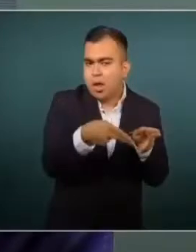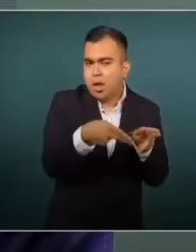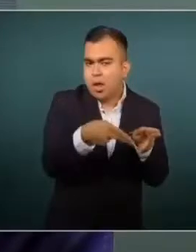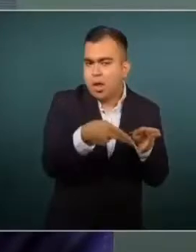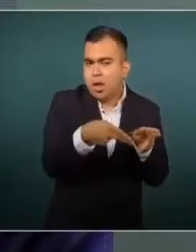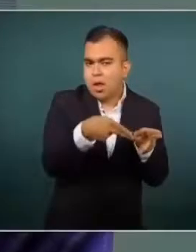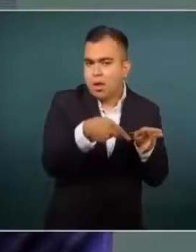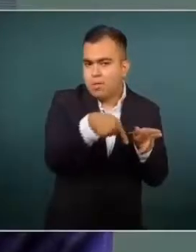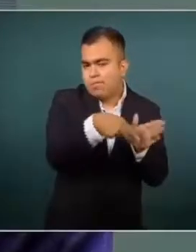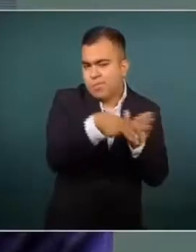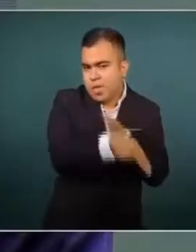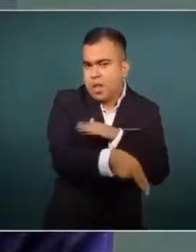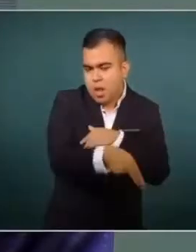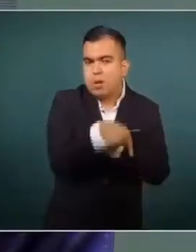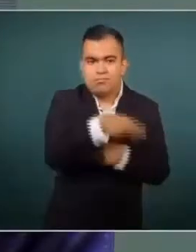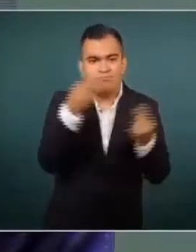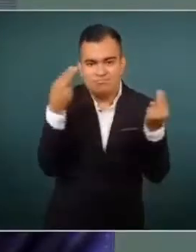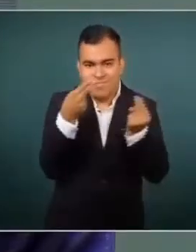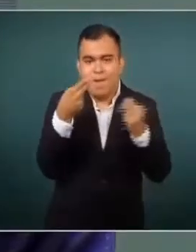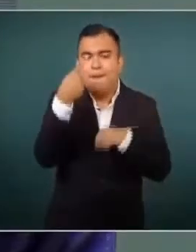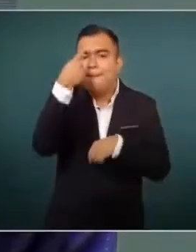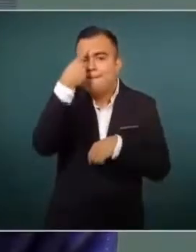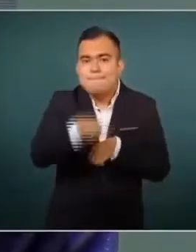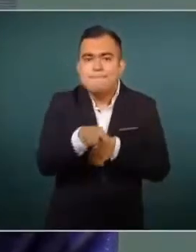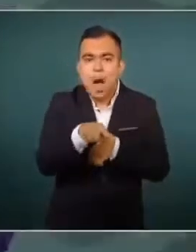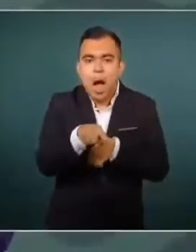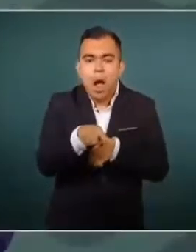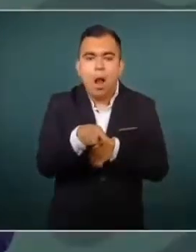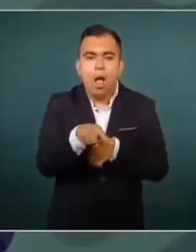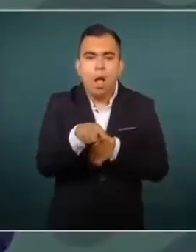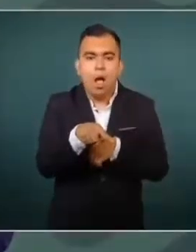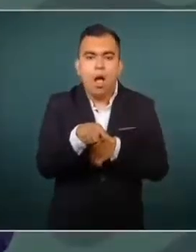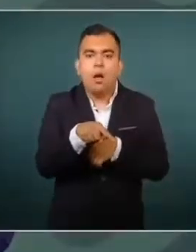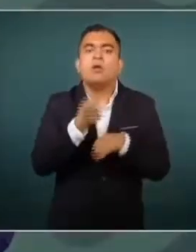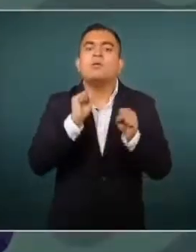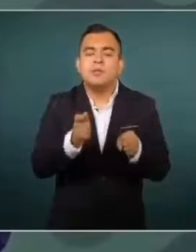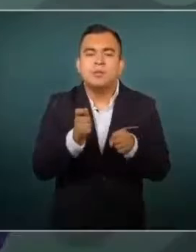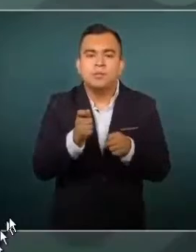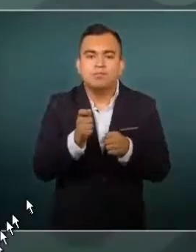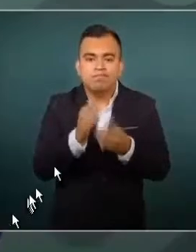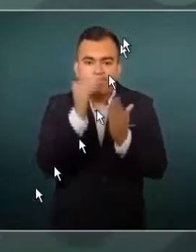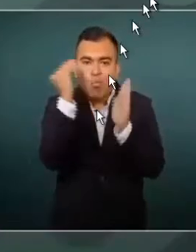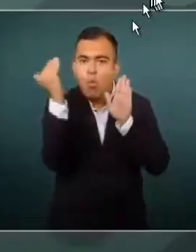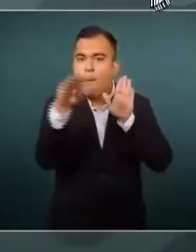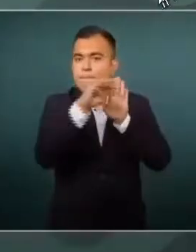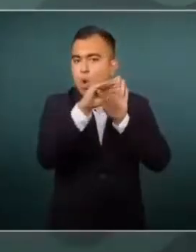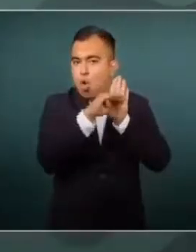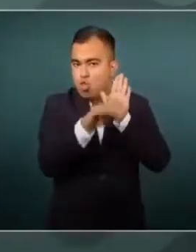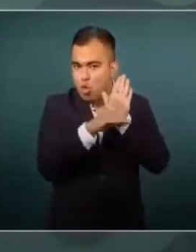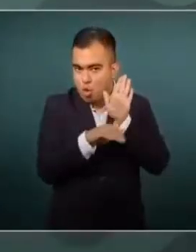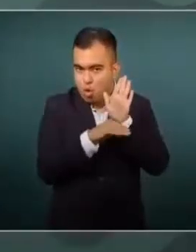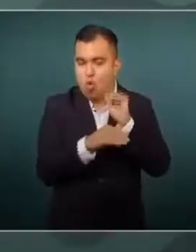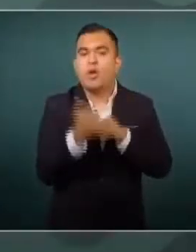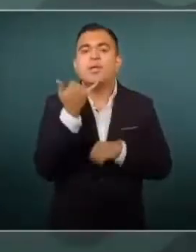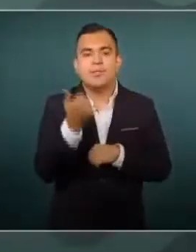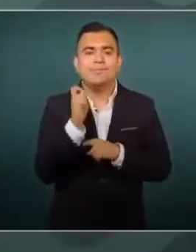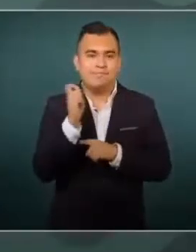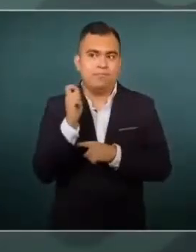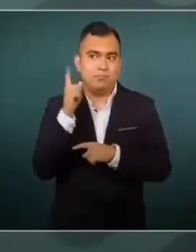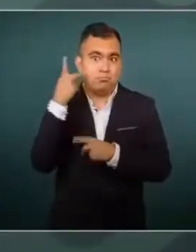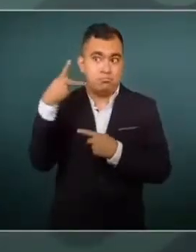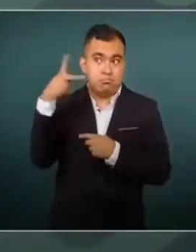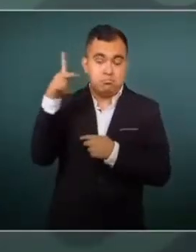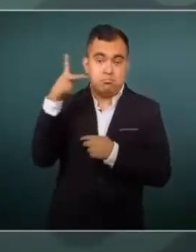saludos. Cubrir los protocolos y según información del secretario de Comunicaciones